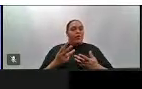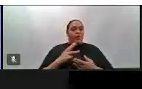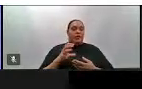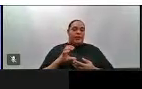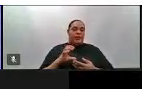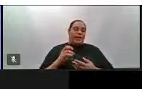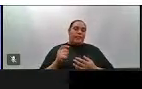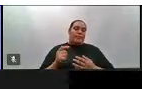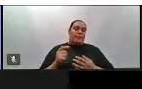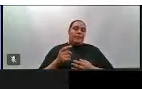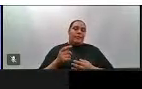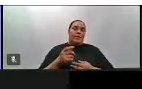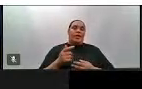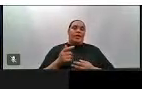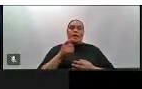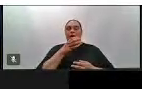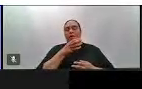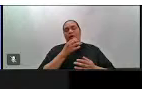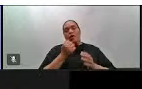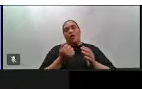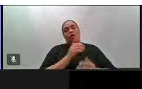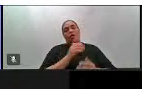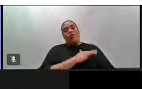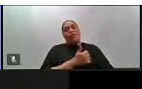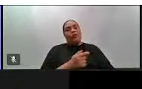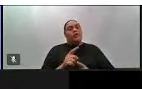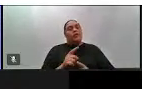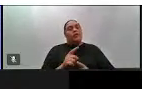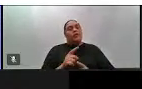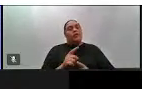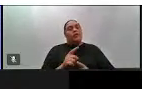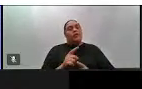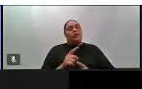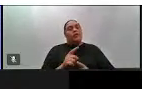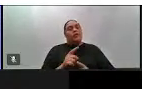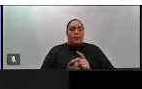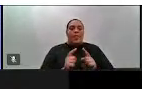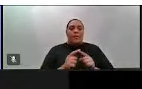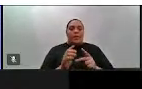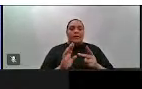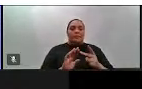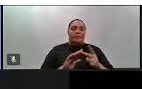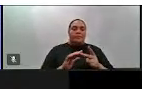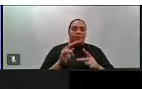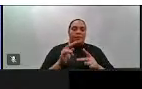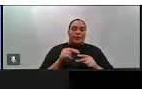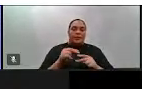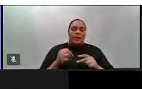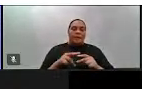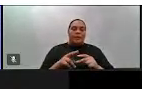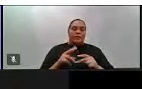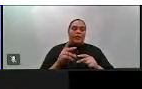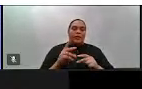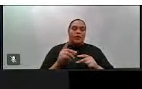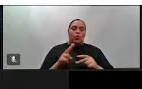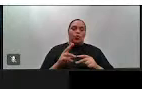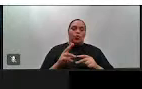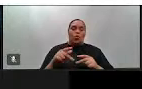Cape Liquor Authority as well. The second shortlisted candidate is Mr. Andre Du